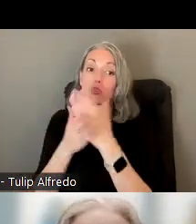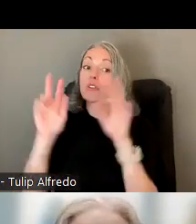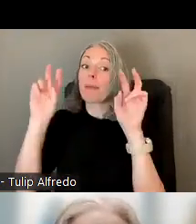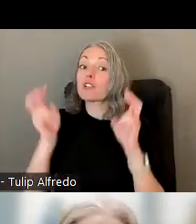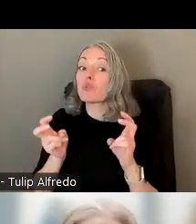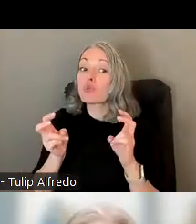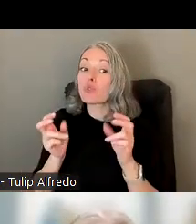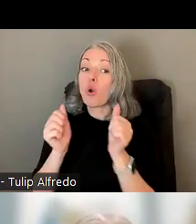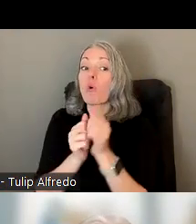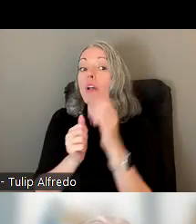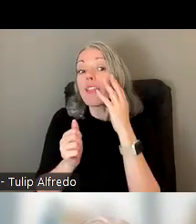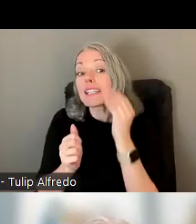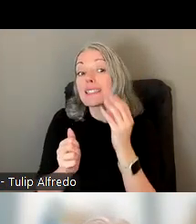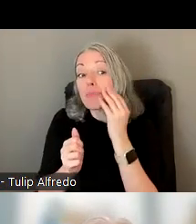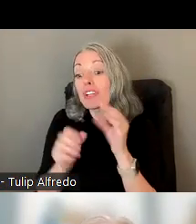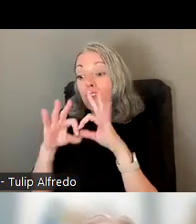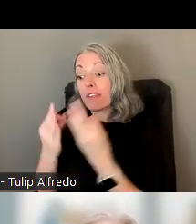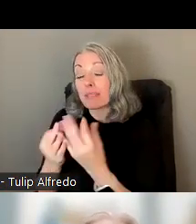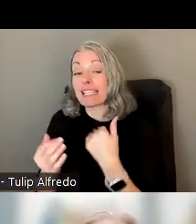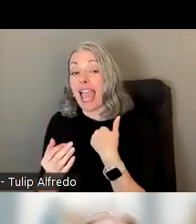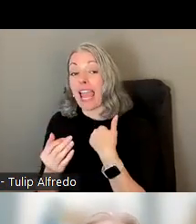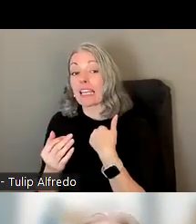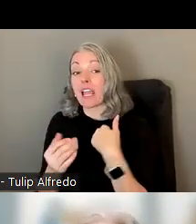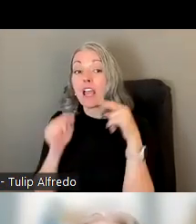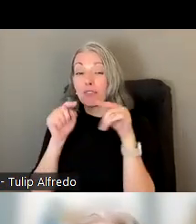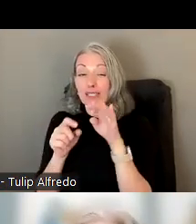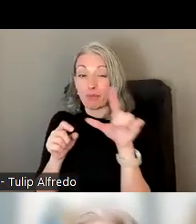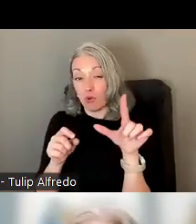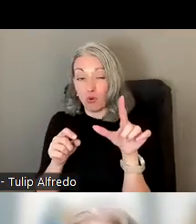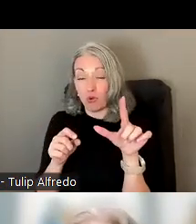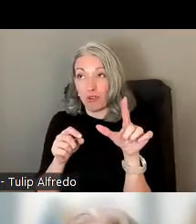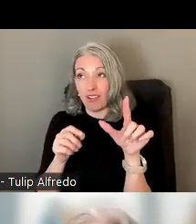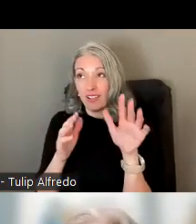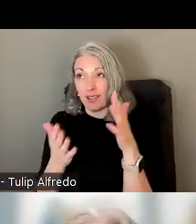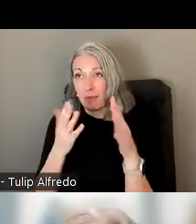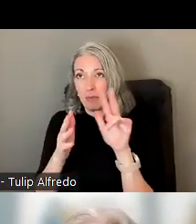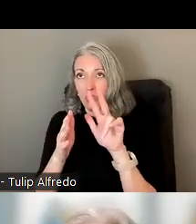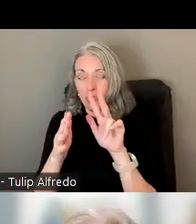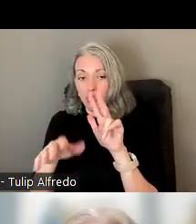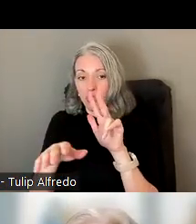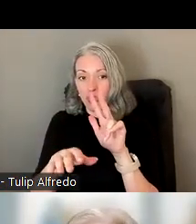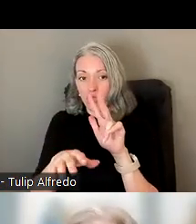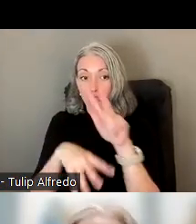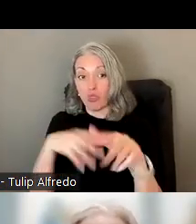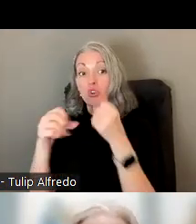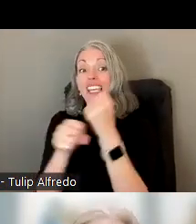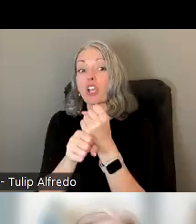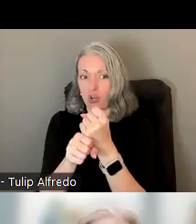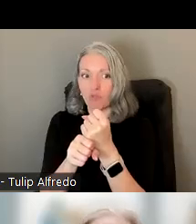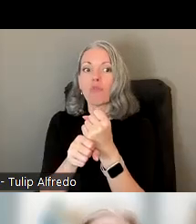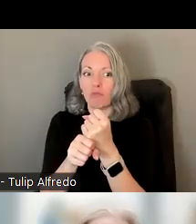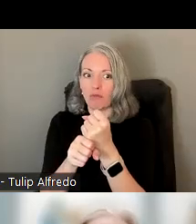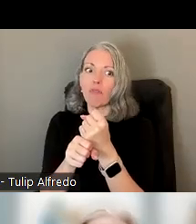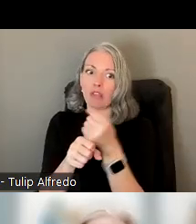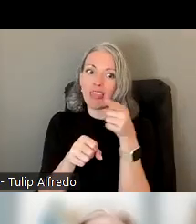the experiences that families have had. This bill has been, I think this might be the third year. It's been